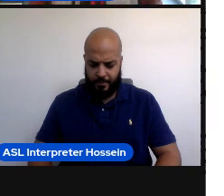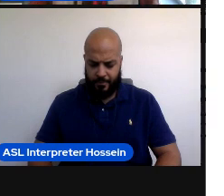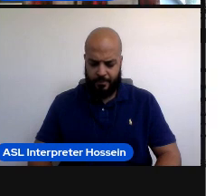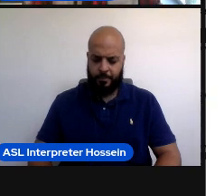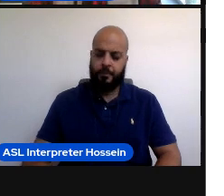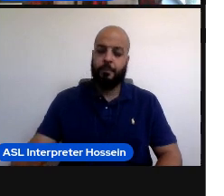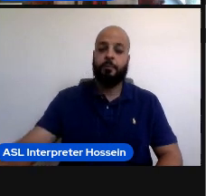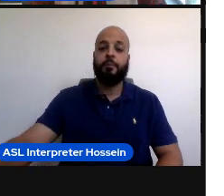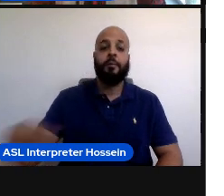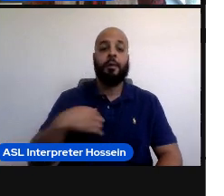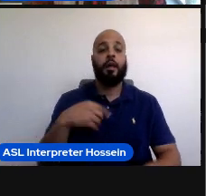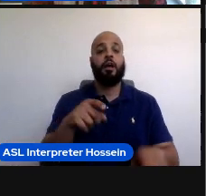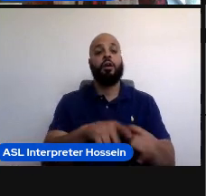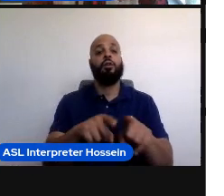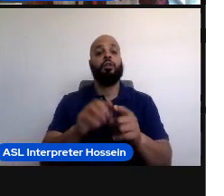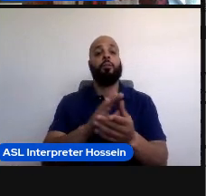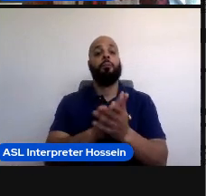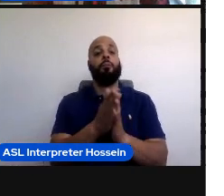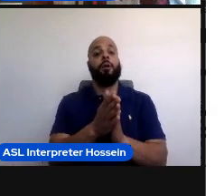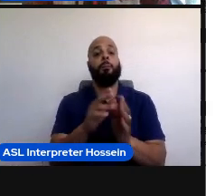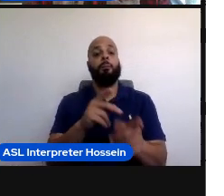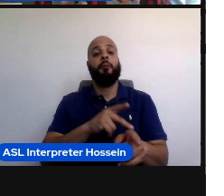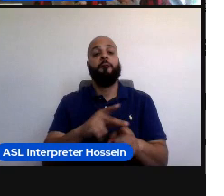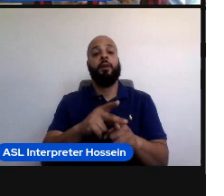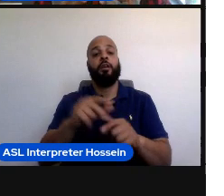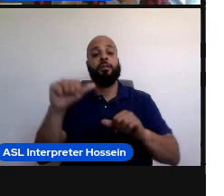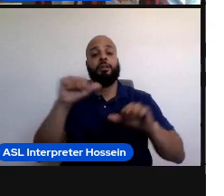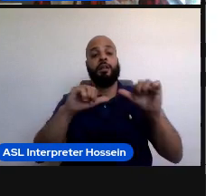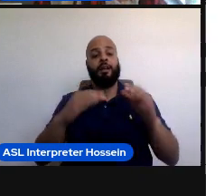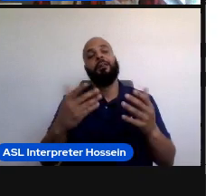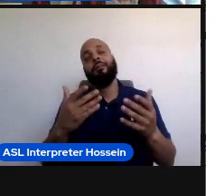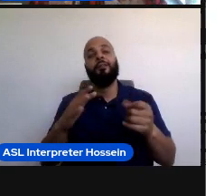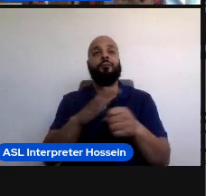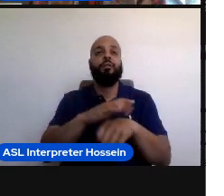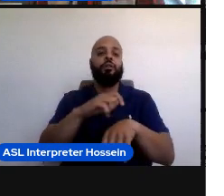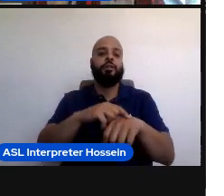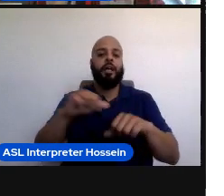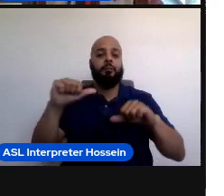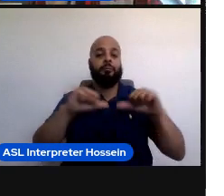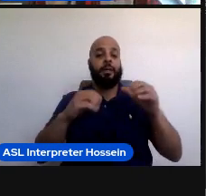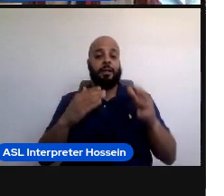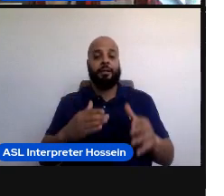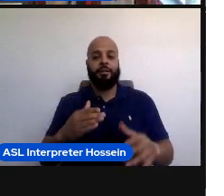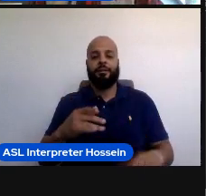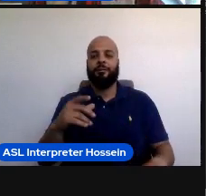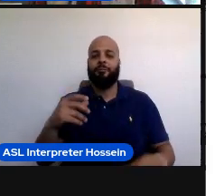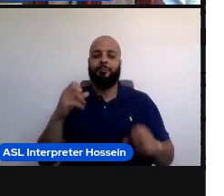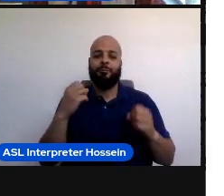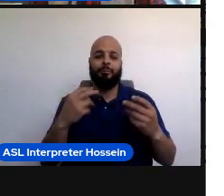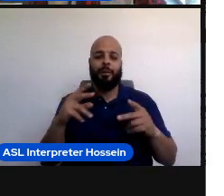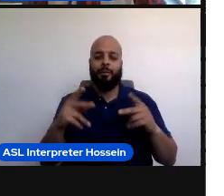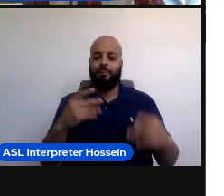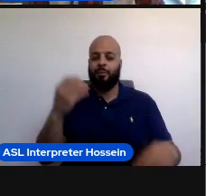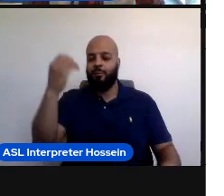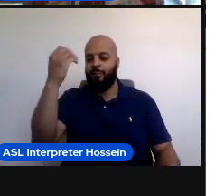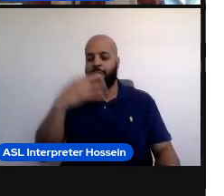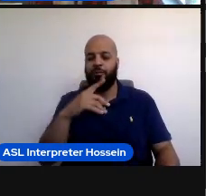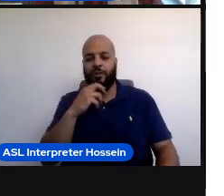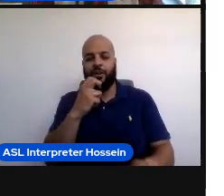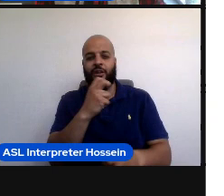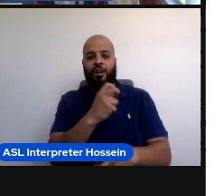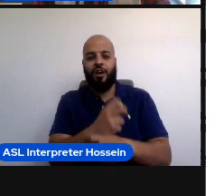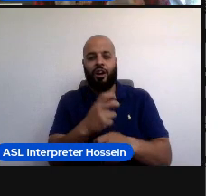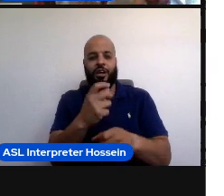scientist, a full-time scientist, so to speak, it was always told to me that it's so hard to get, that first faculty job. It's